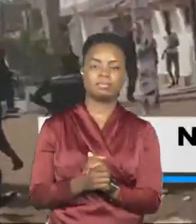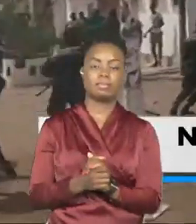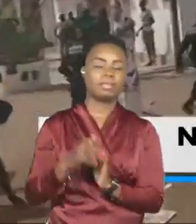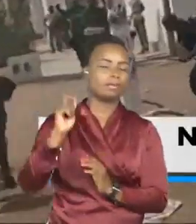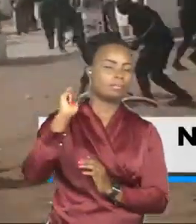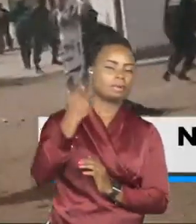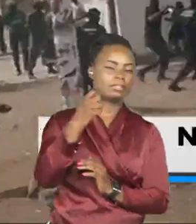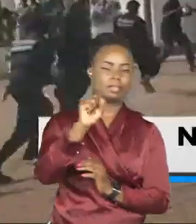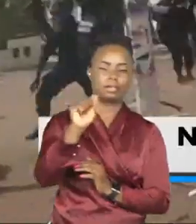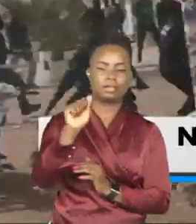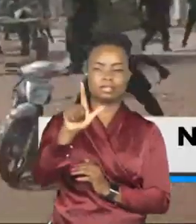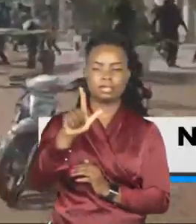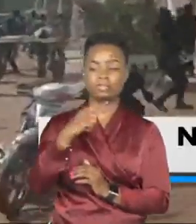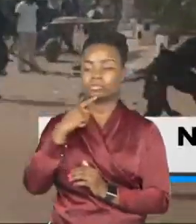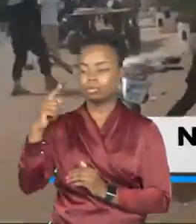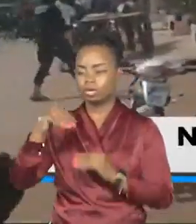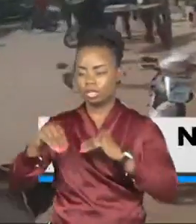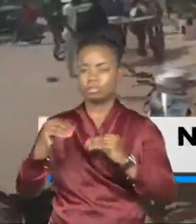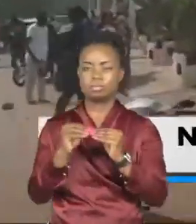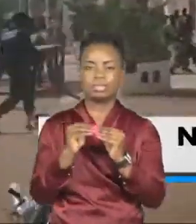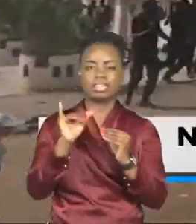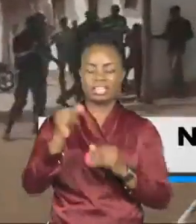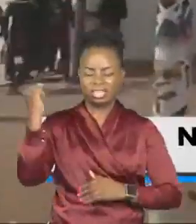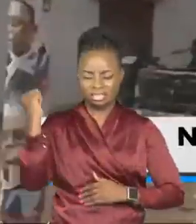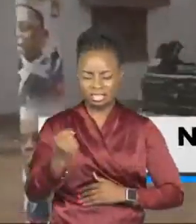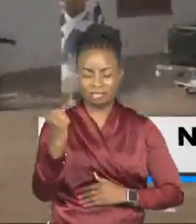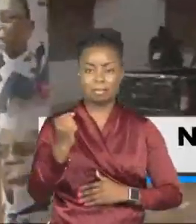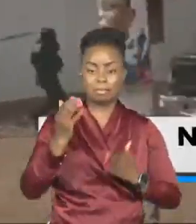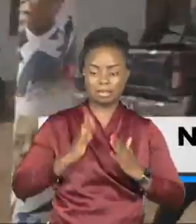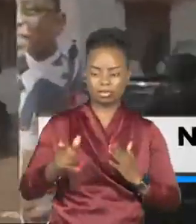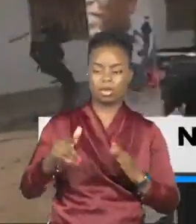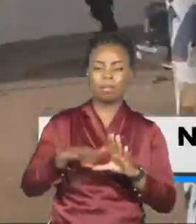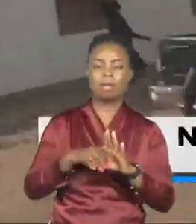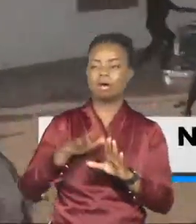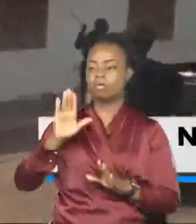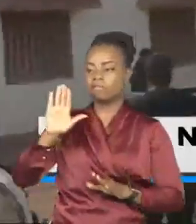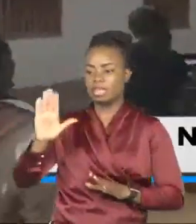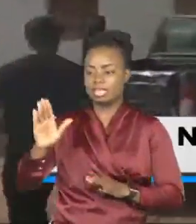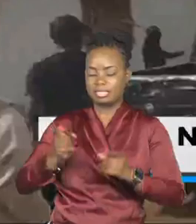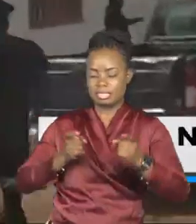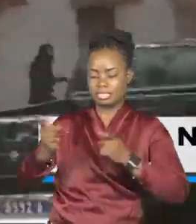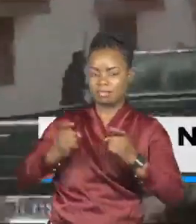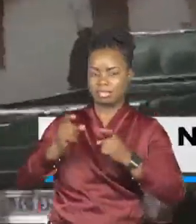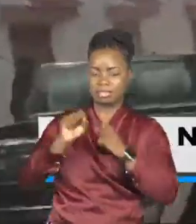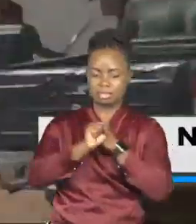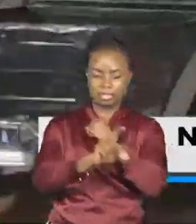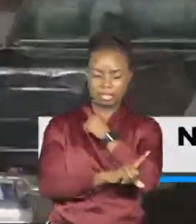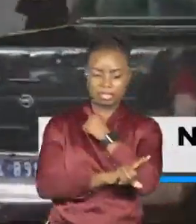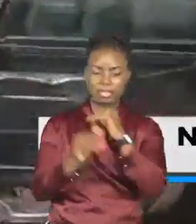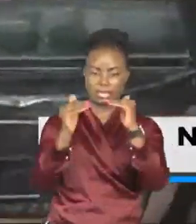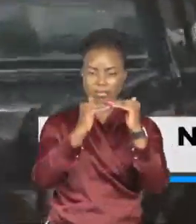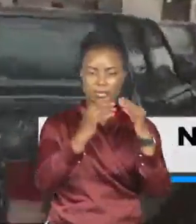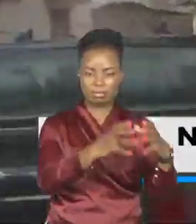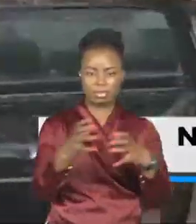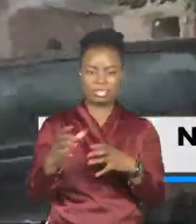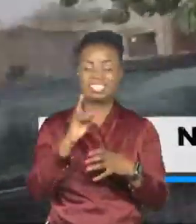President Sall told an election meeting that the stabbing victim was a member of his governing Senegalese Democratic Party and called for light to